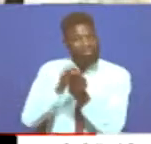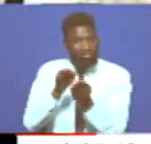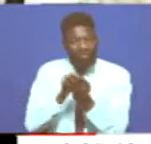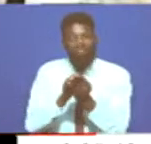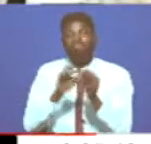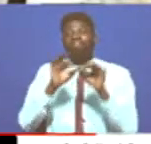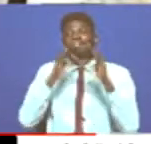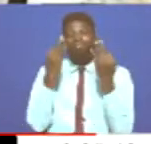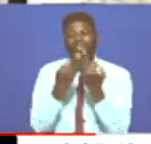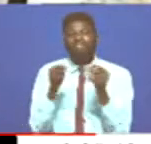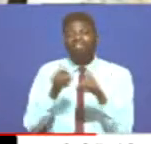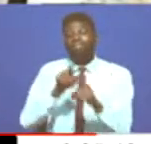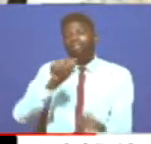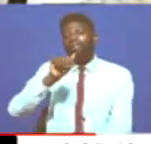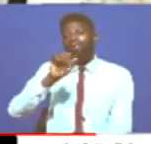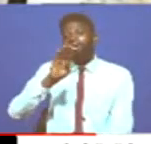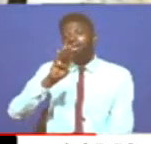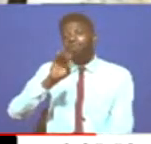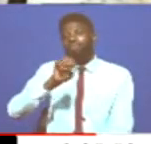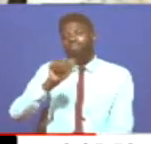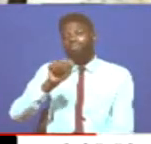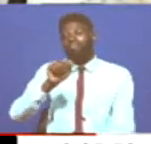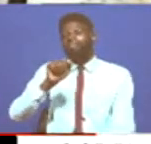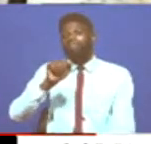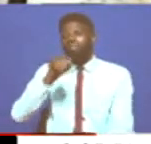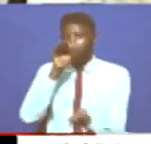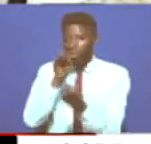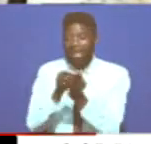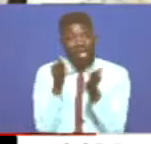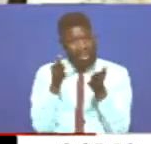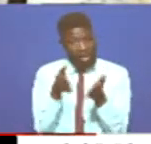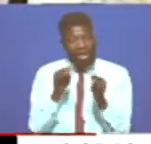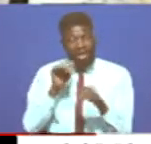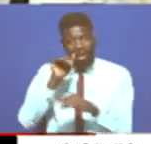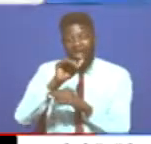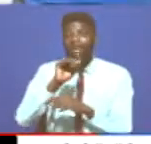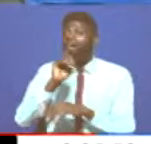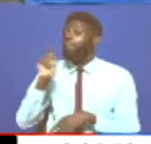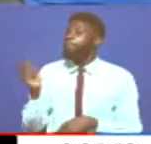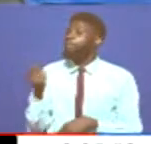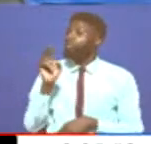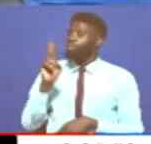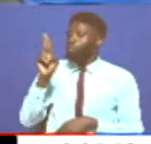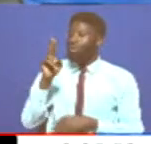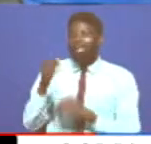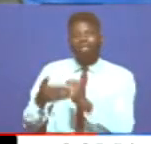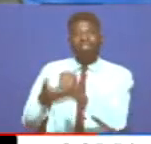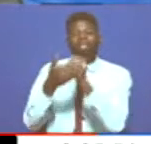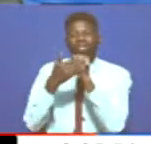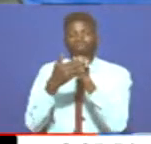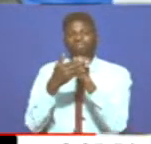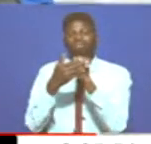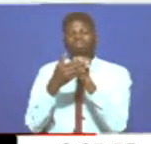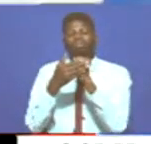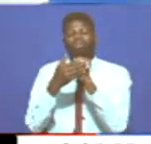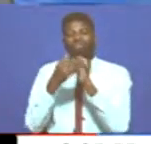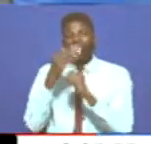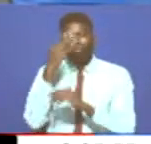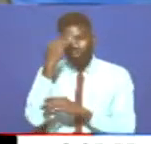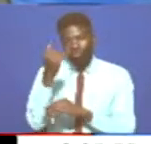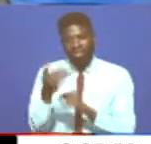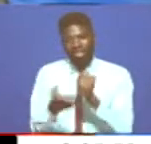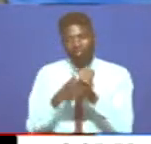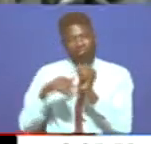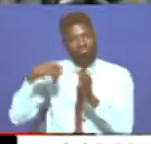banks. Karanja is now requesting President Uhuru Kenyatta to intervene in an effort to get the operations of the company on